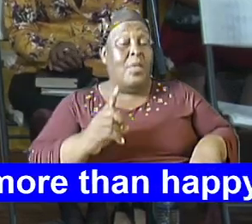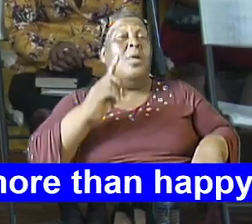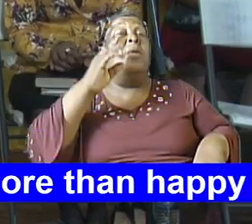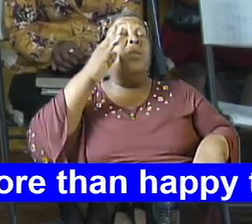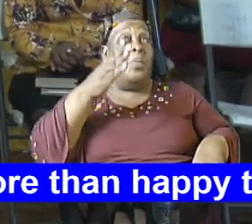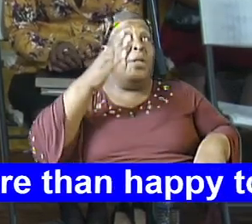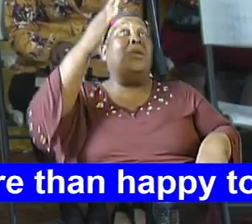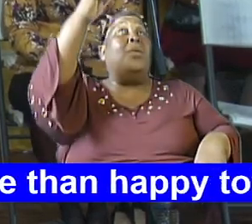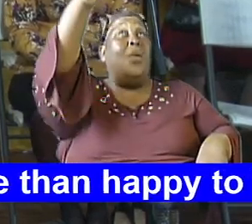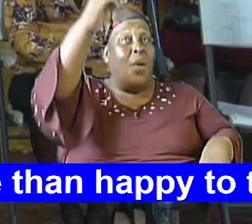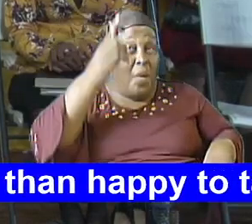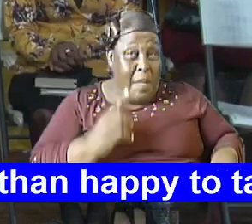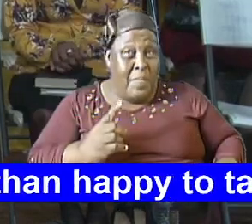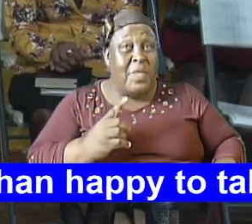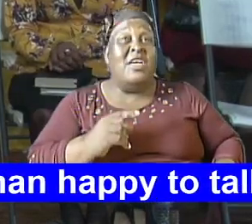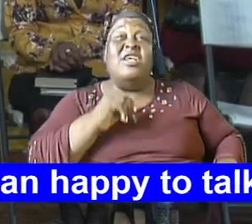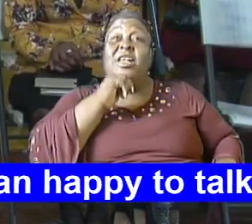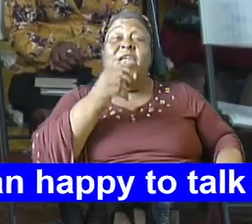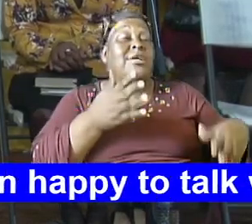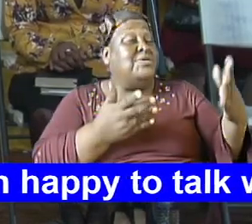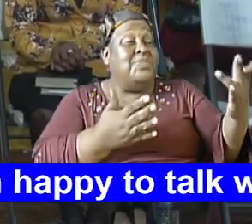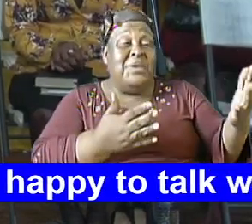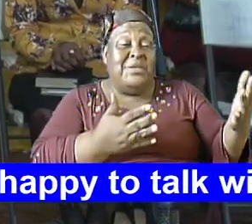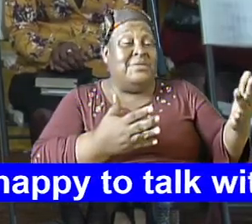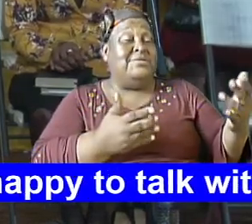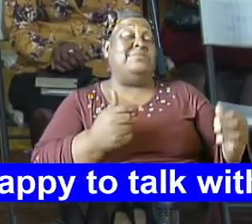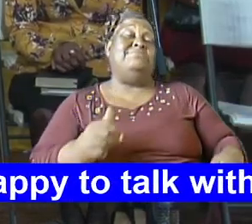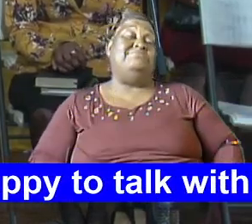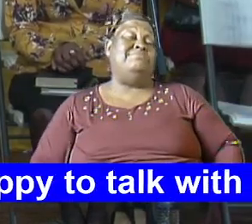will come and will not tarry.